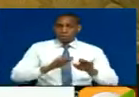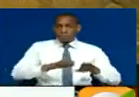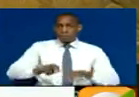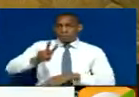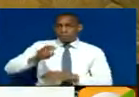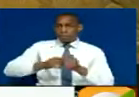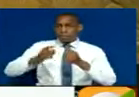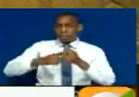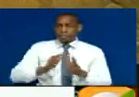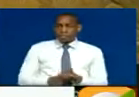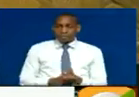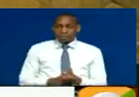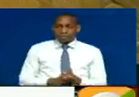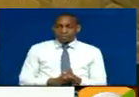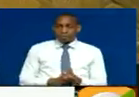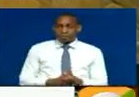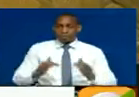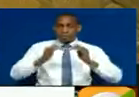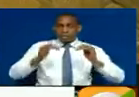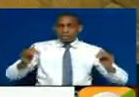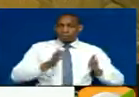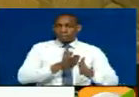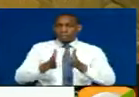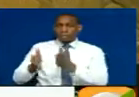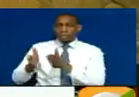2016, their levels of